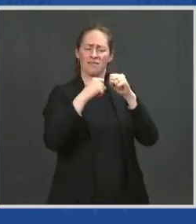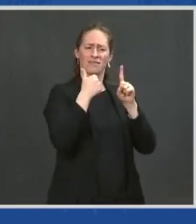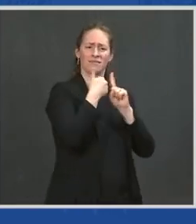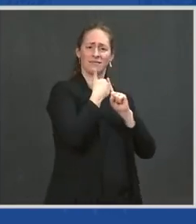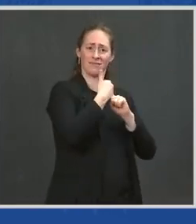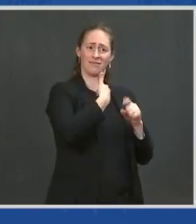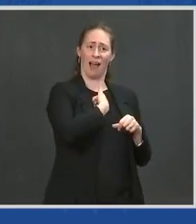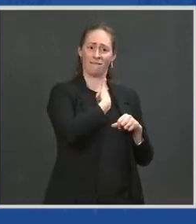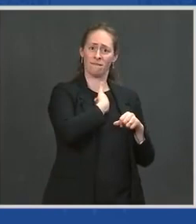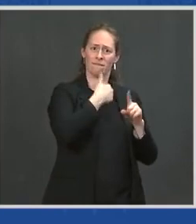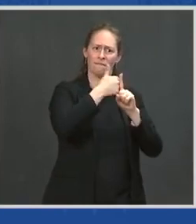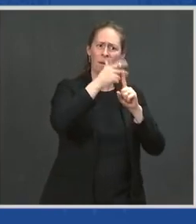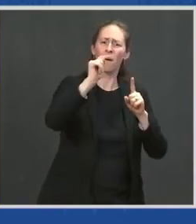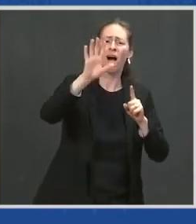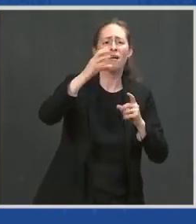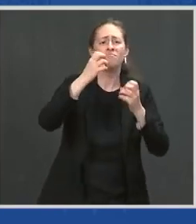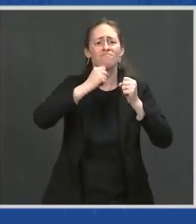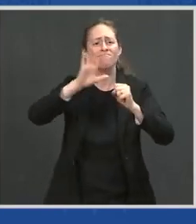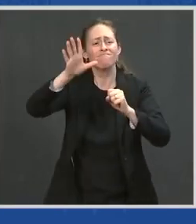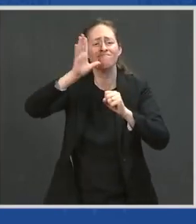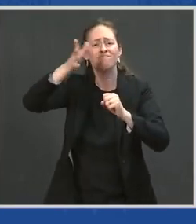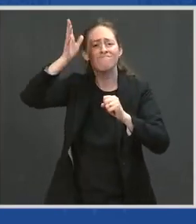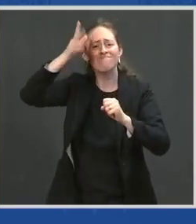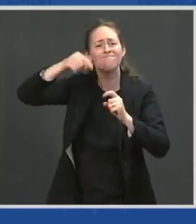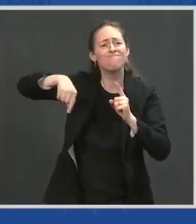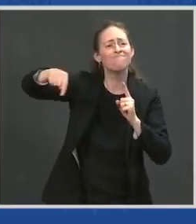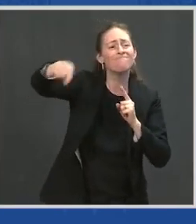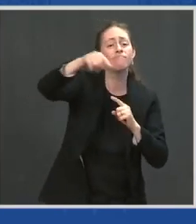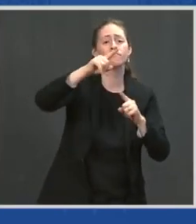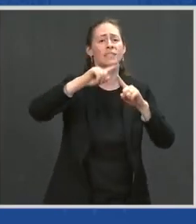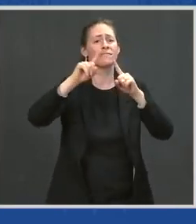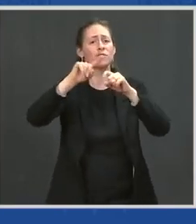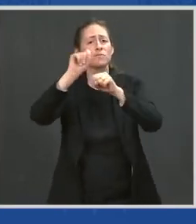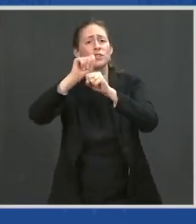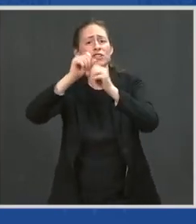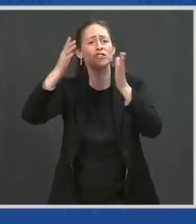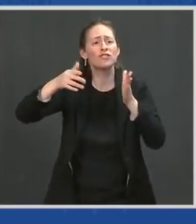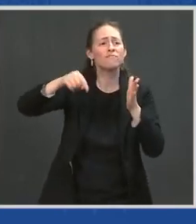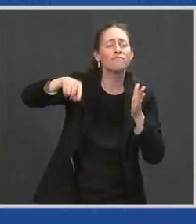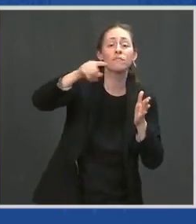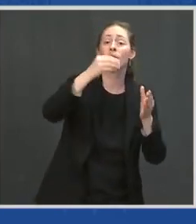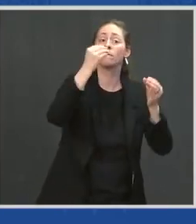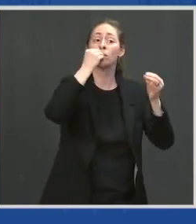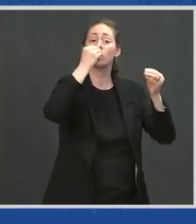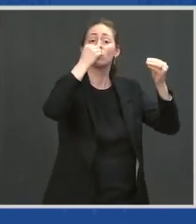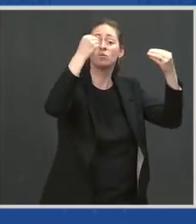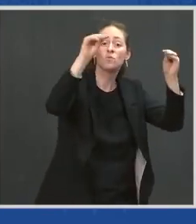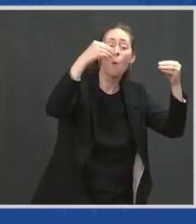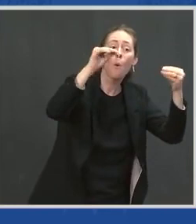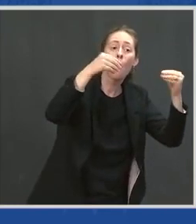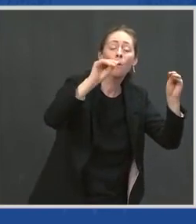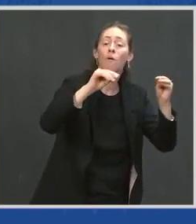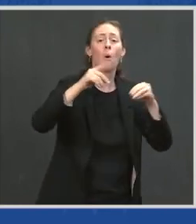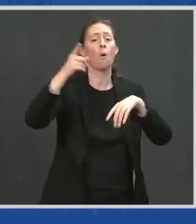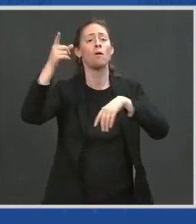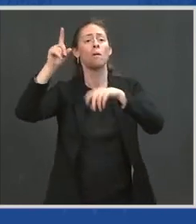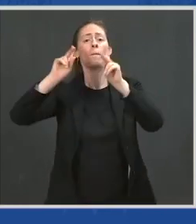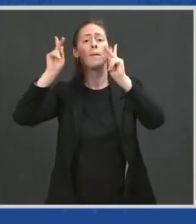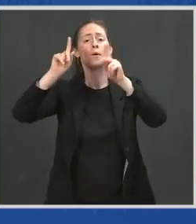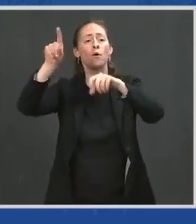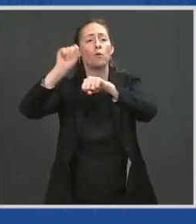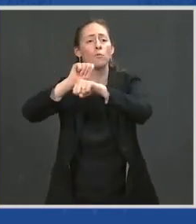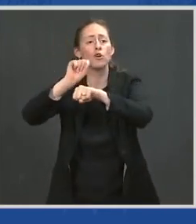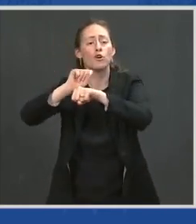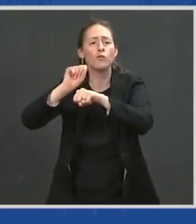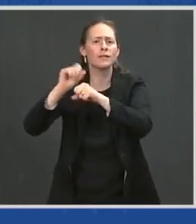life, your coworker's life, the grocery store clerk, or the delivery person, helping you and your neighbors